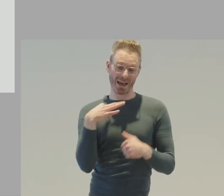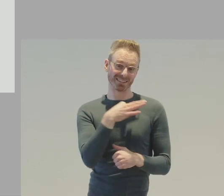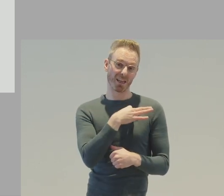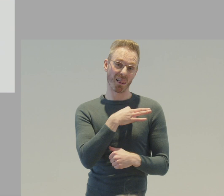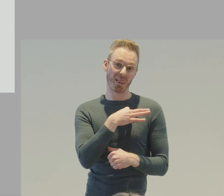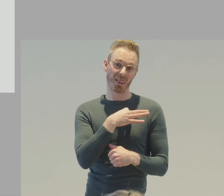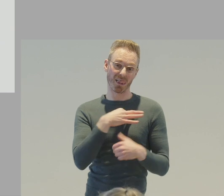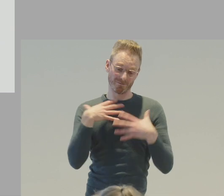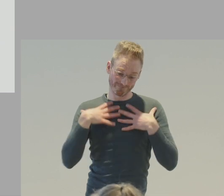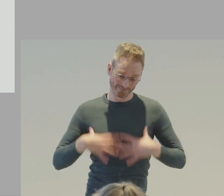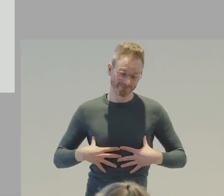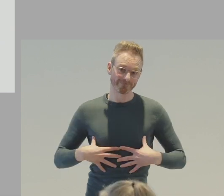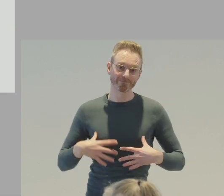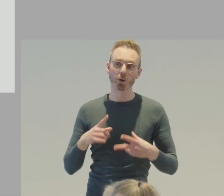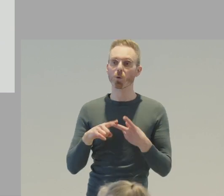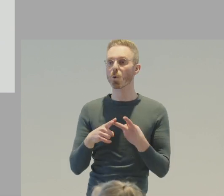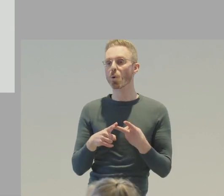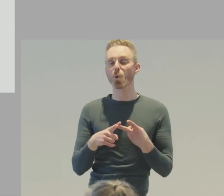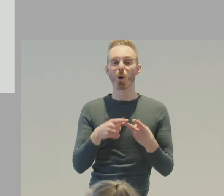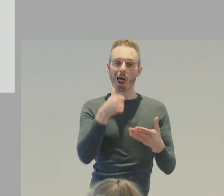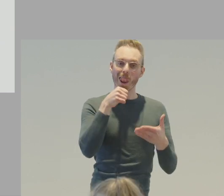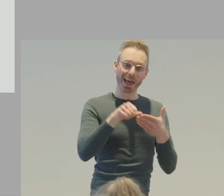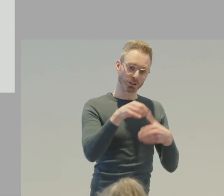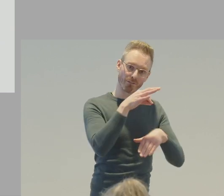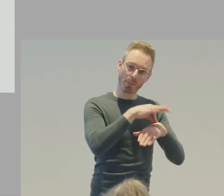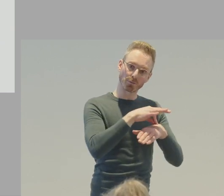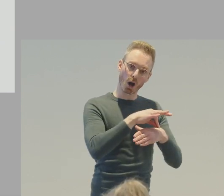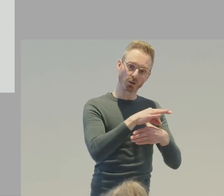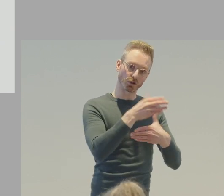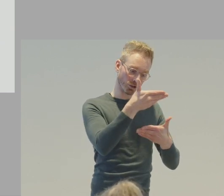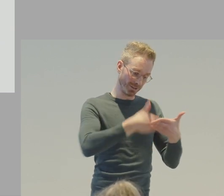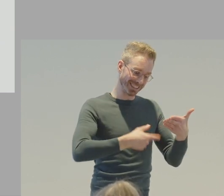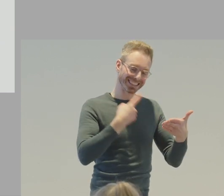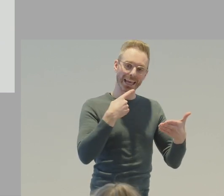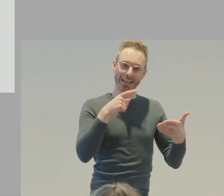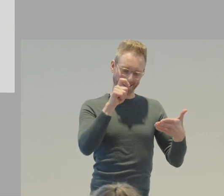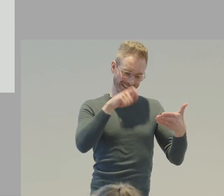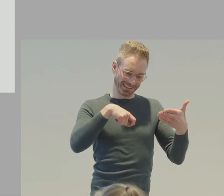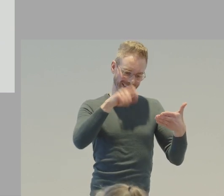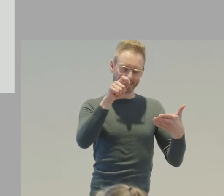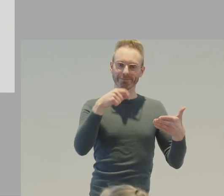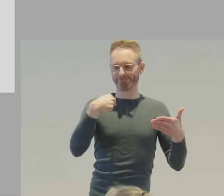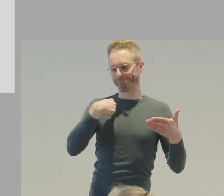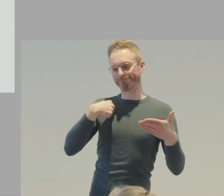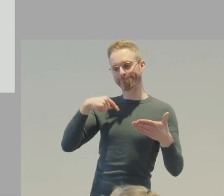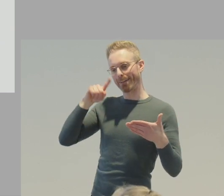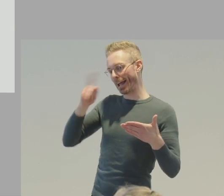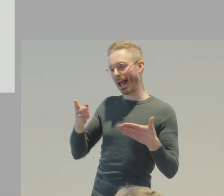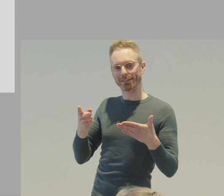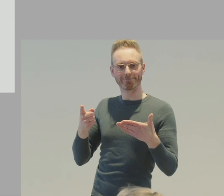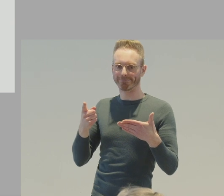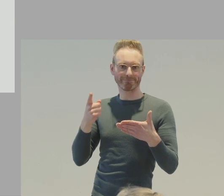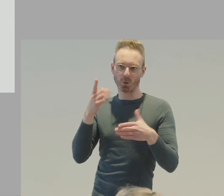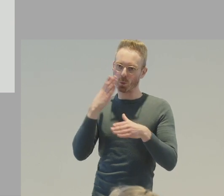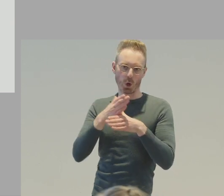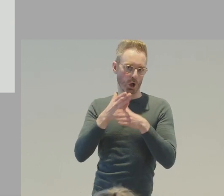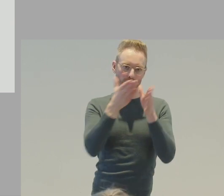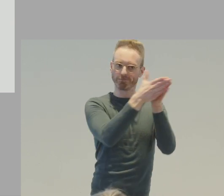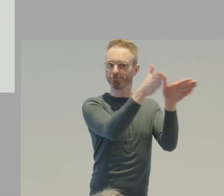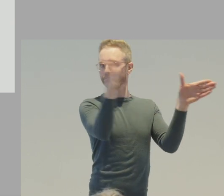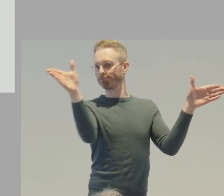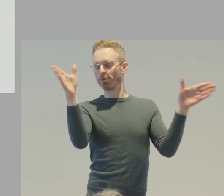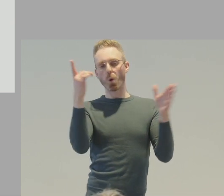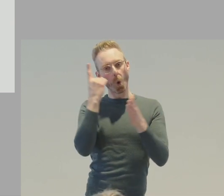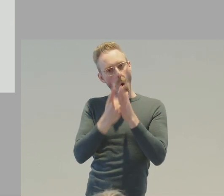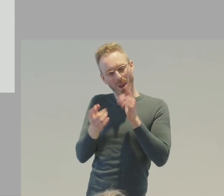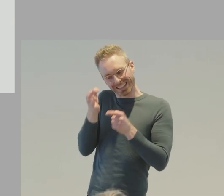has the limited capacity for work box ticked saying that this person can only do a certain amount of work. So that means a lot of people will get a